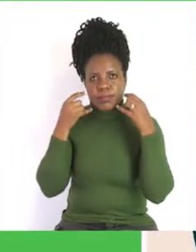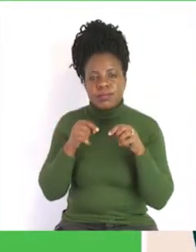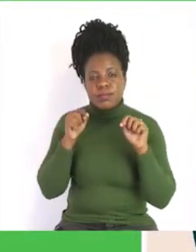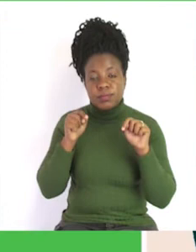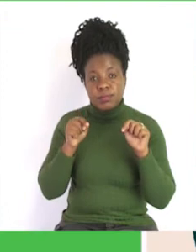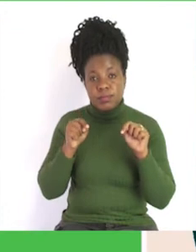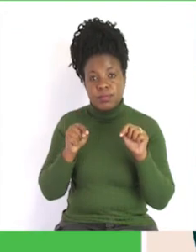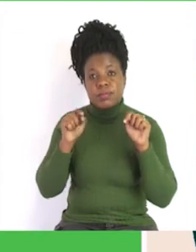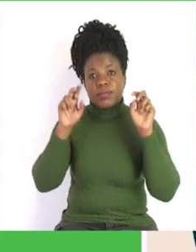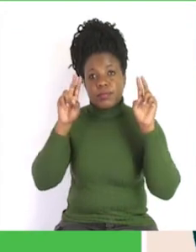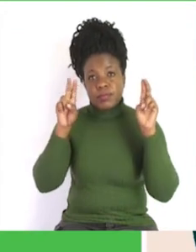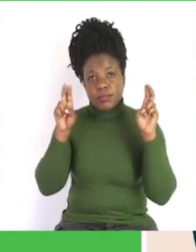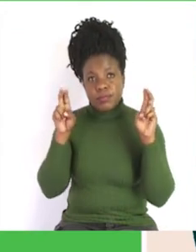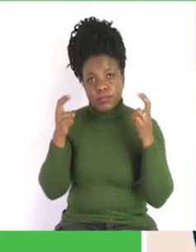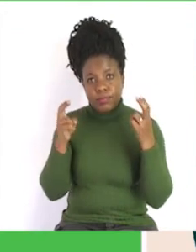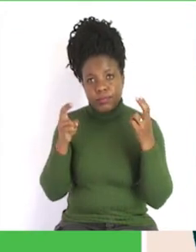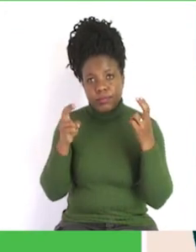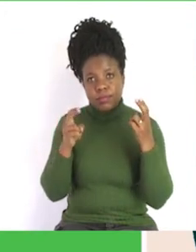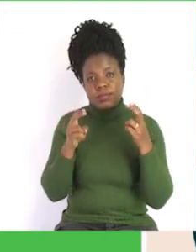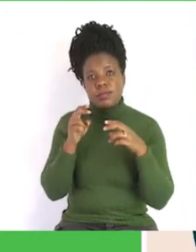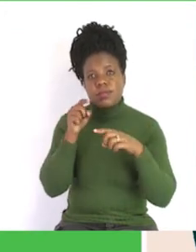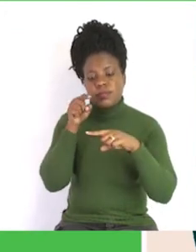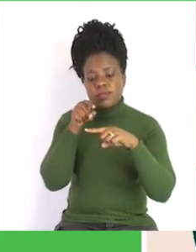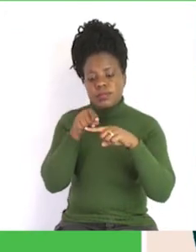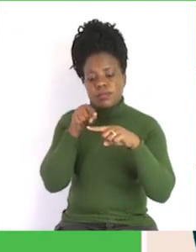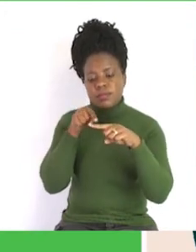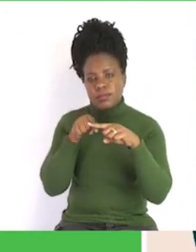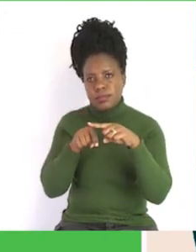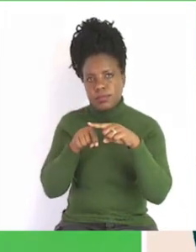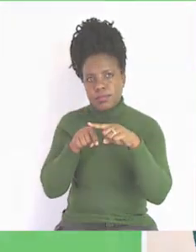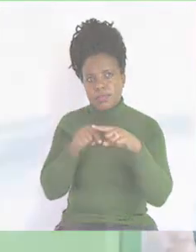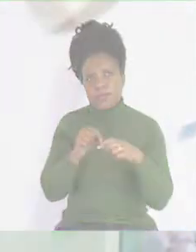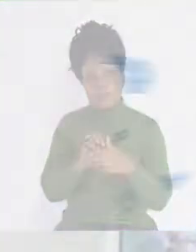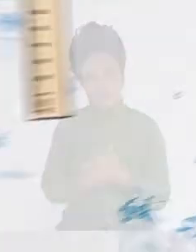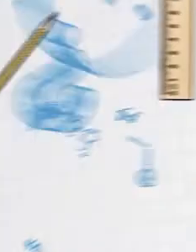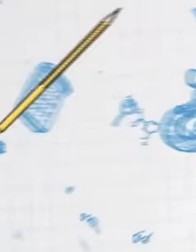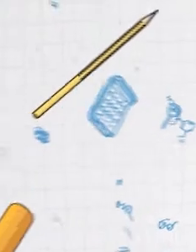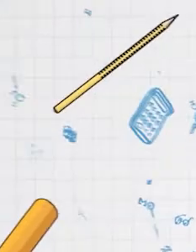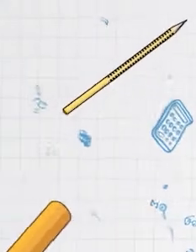All right, let's start. Today's lesson is going to be about division.